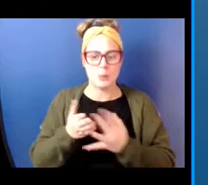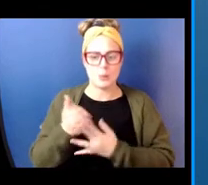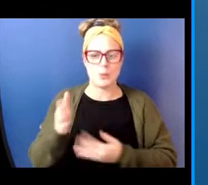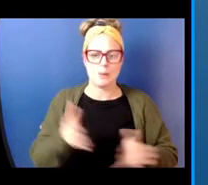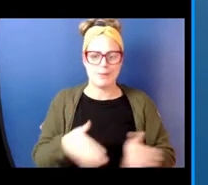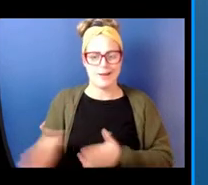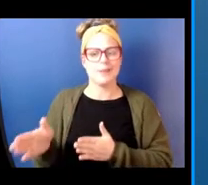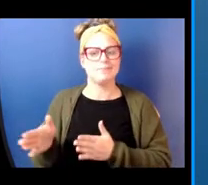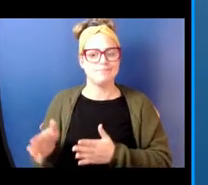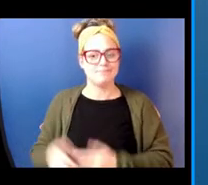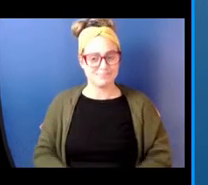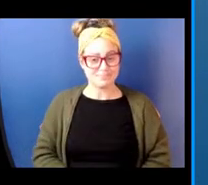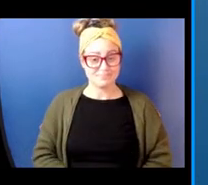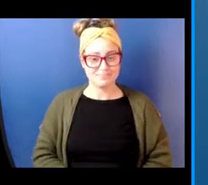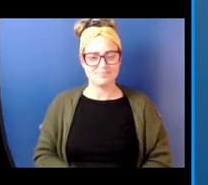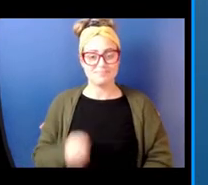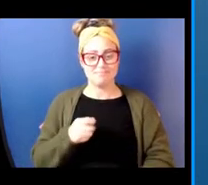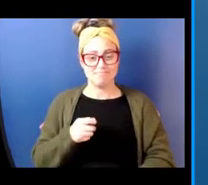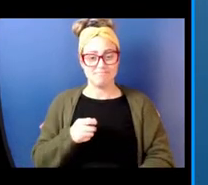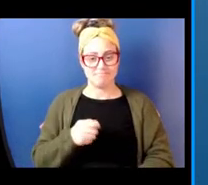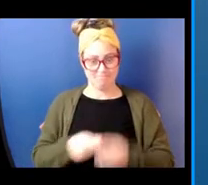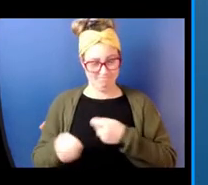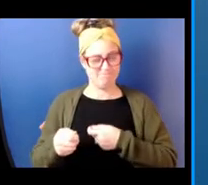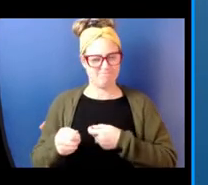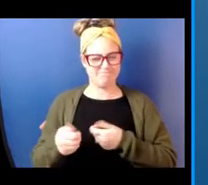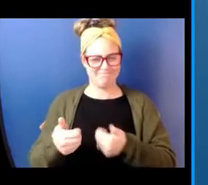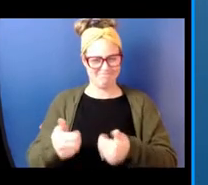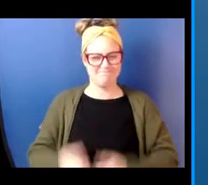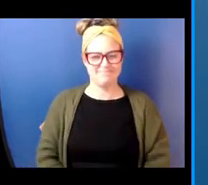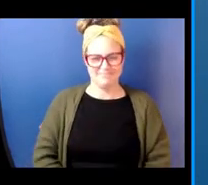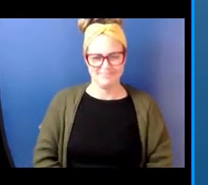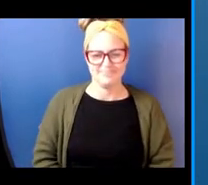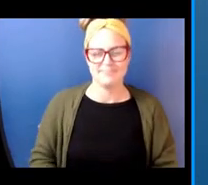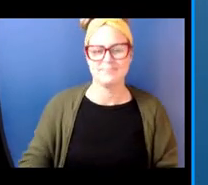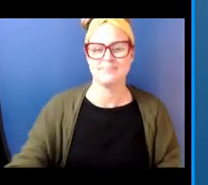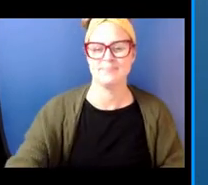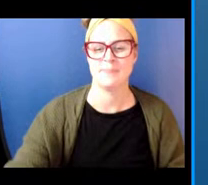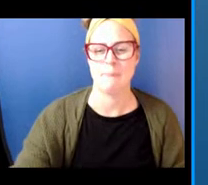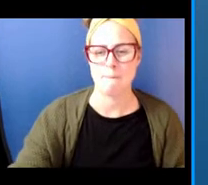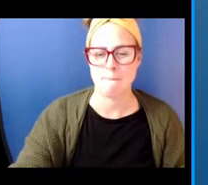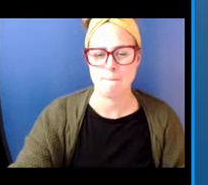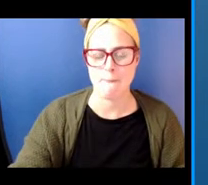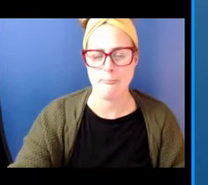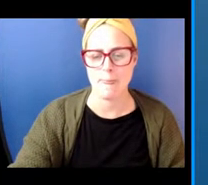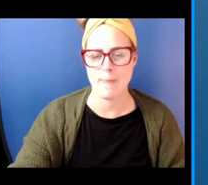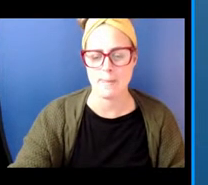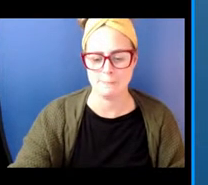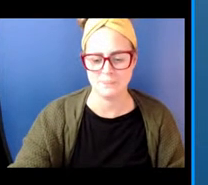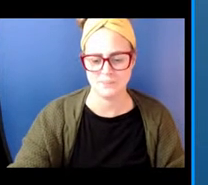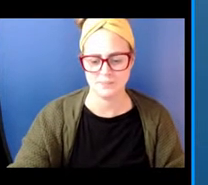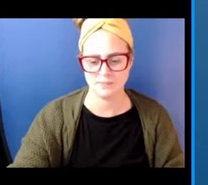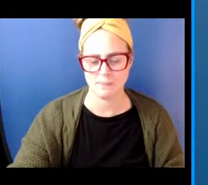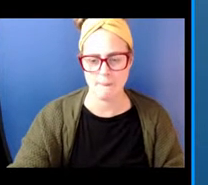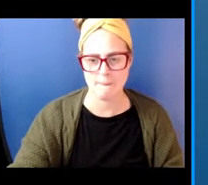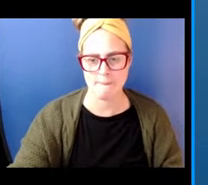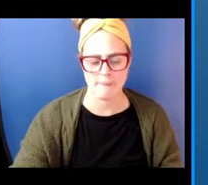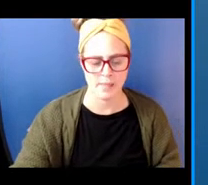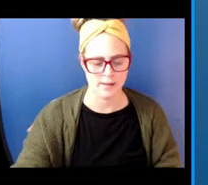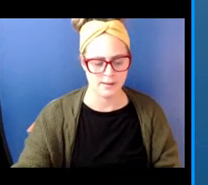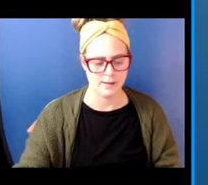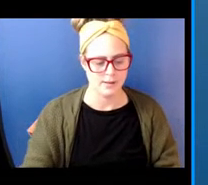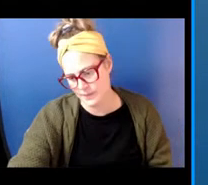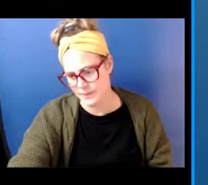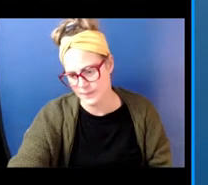will go to section one so section one of the model plan provides an